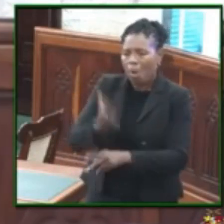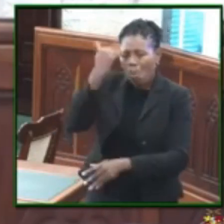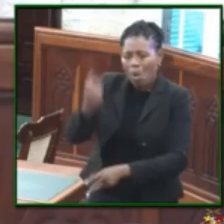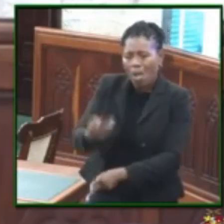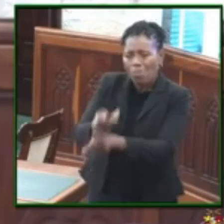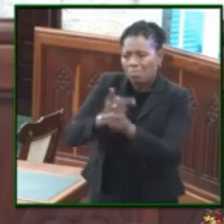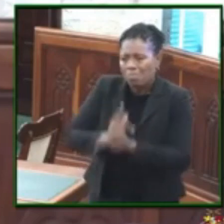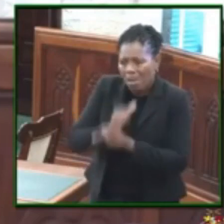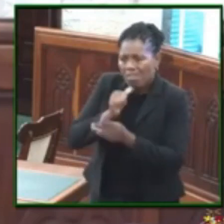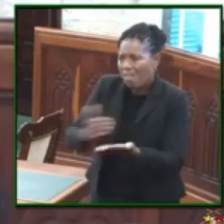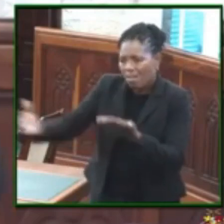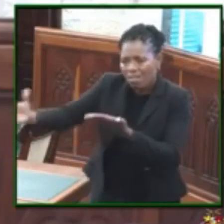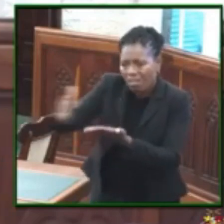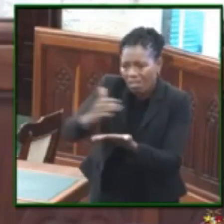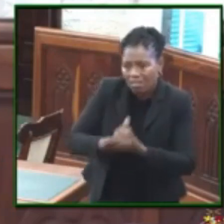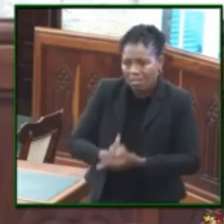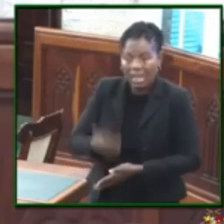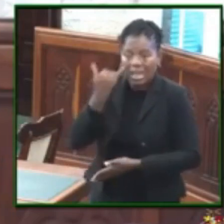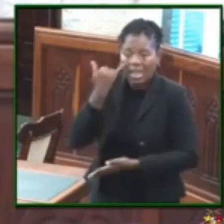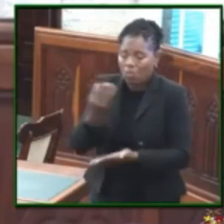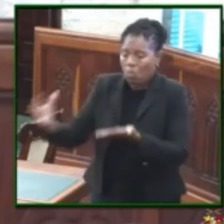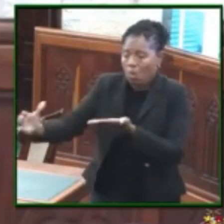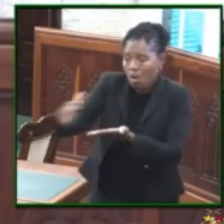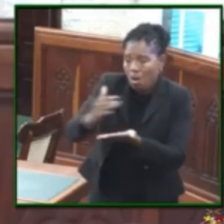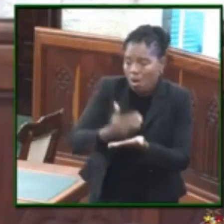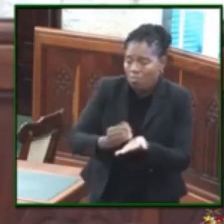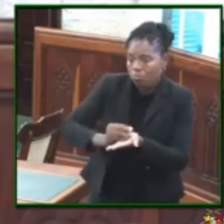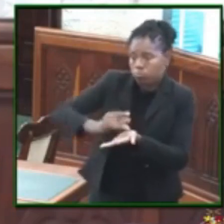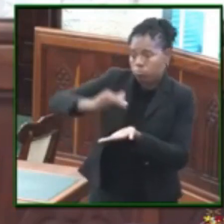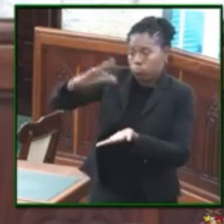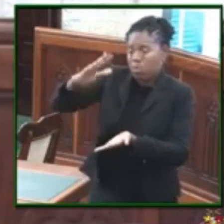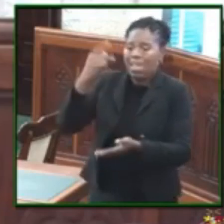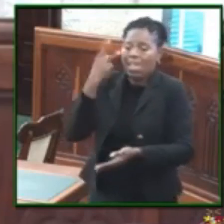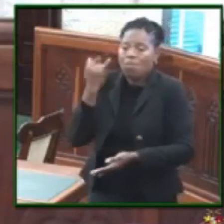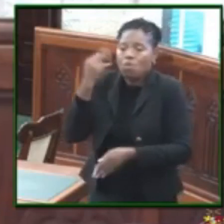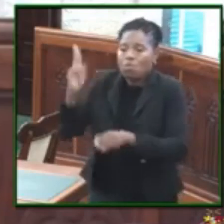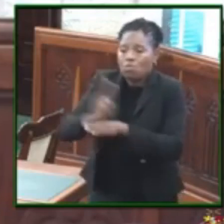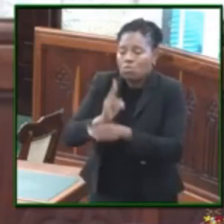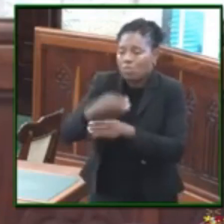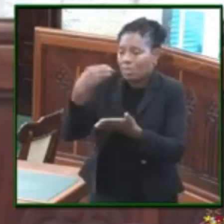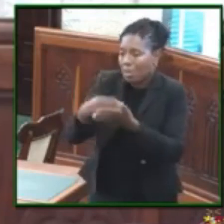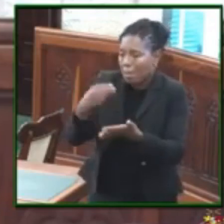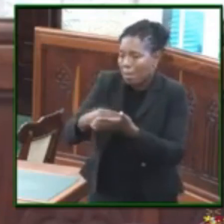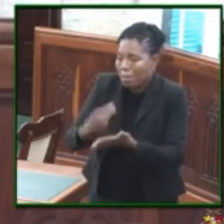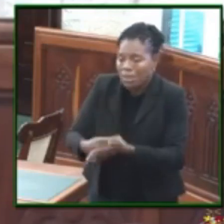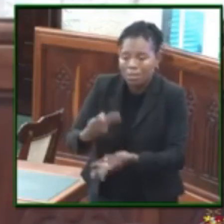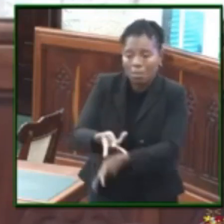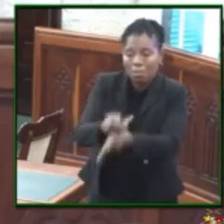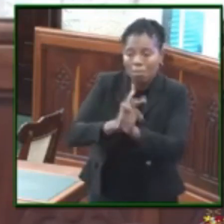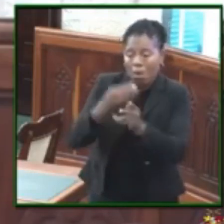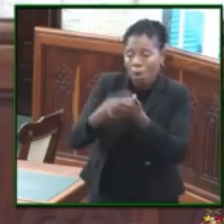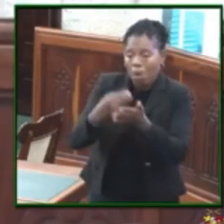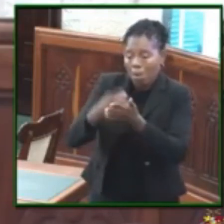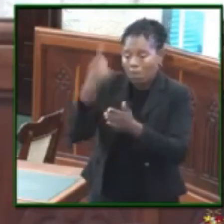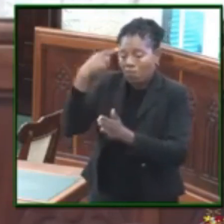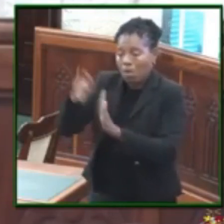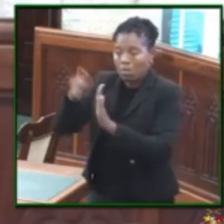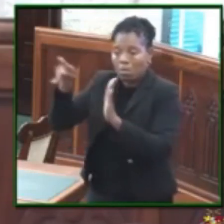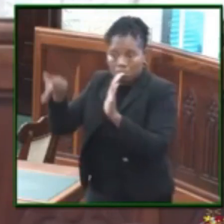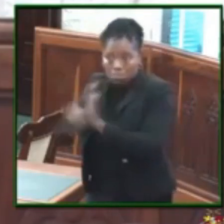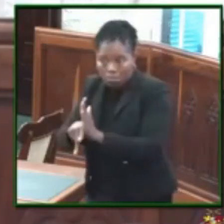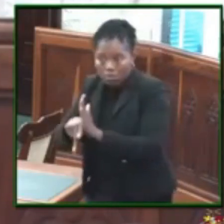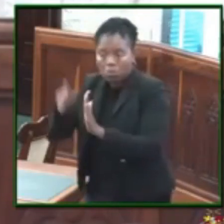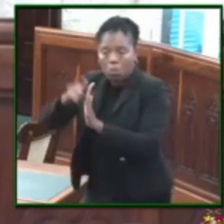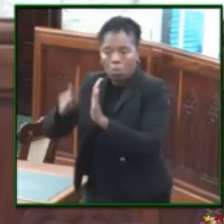not earning? Because if we were earning, if we were using the monies, the borrowed monies for the projects which we